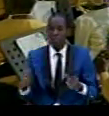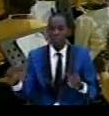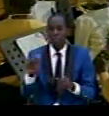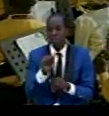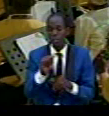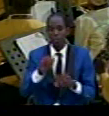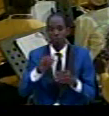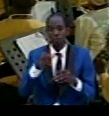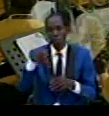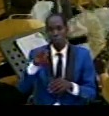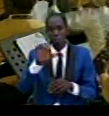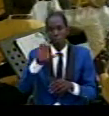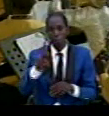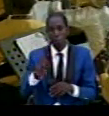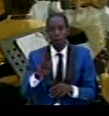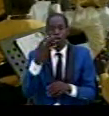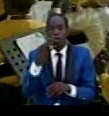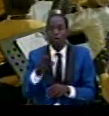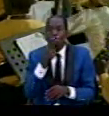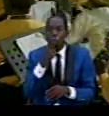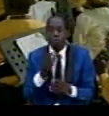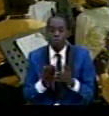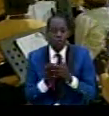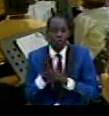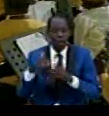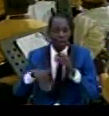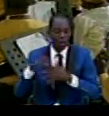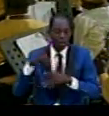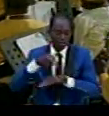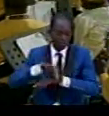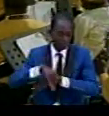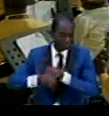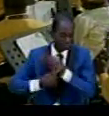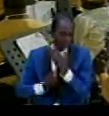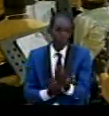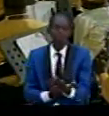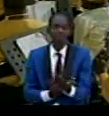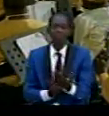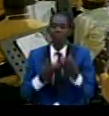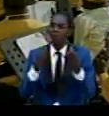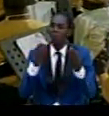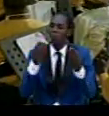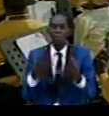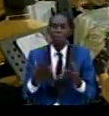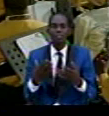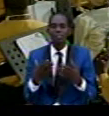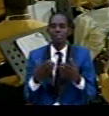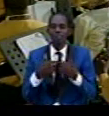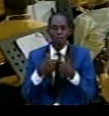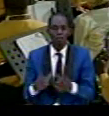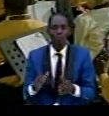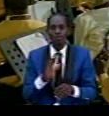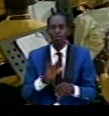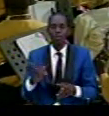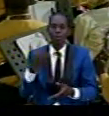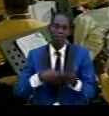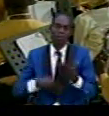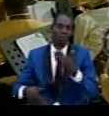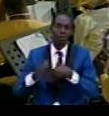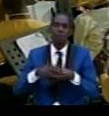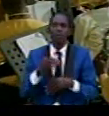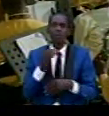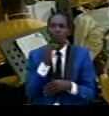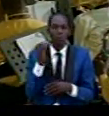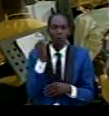Praise the Lord. Multiple stories of prodigal sons returning home. More still to come in Jesus' name. This is coming